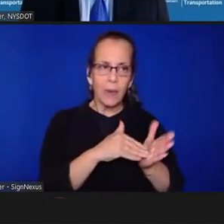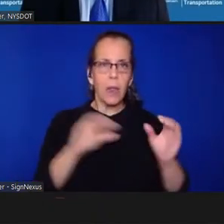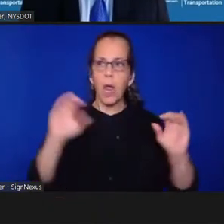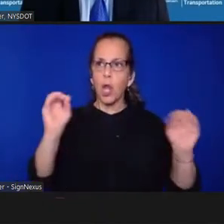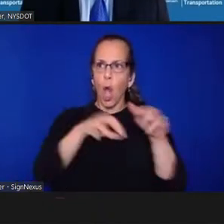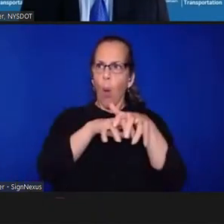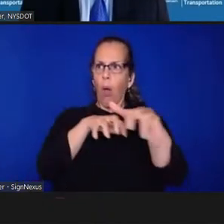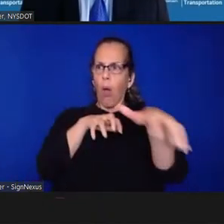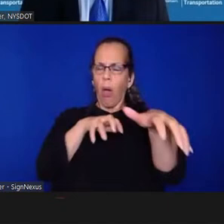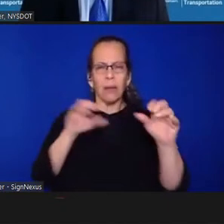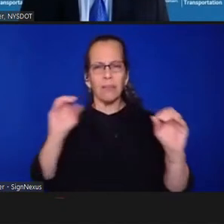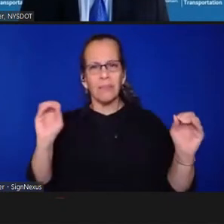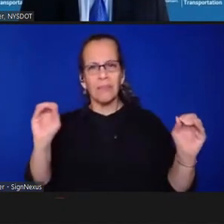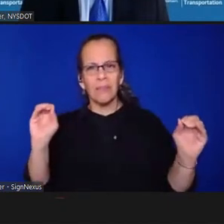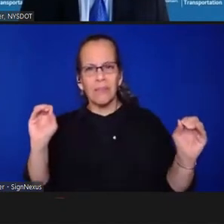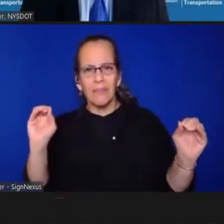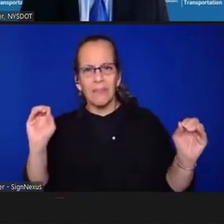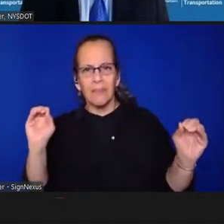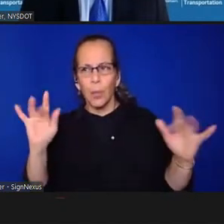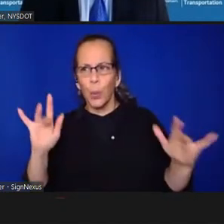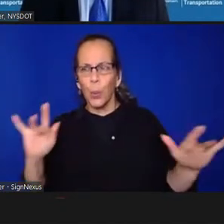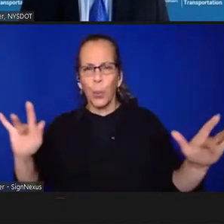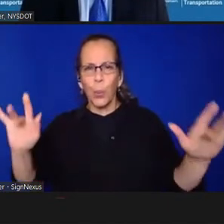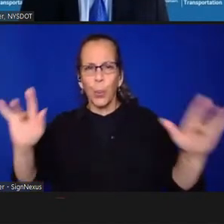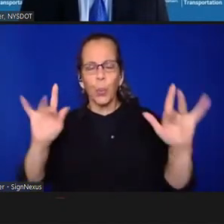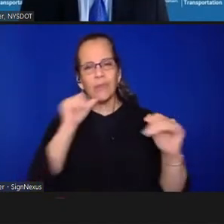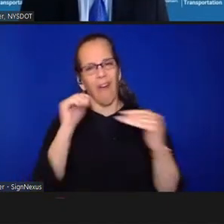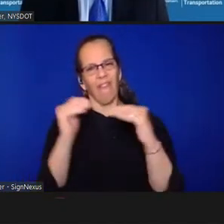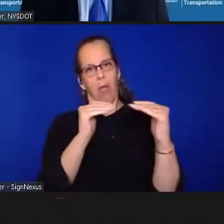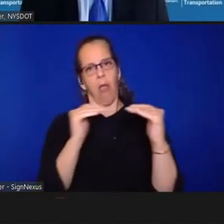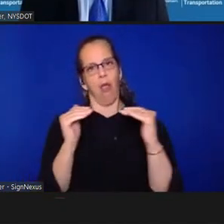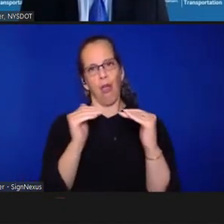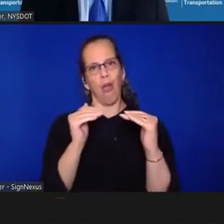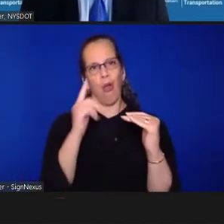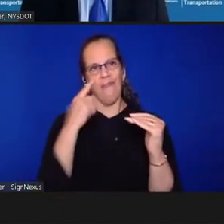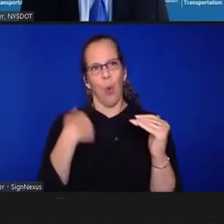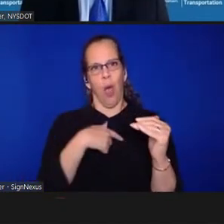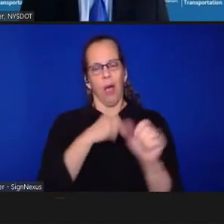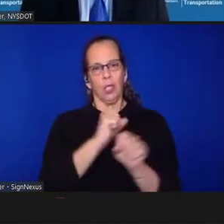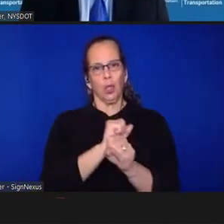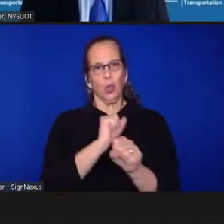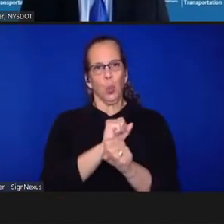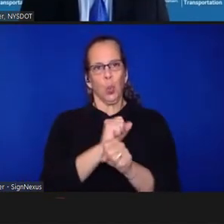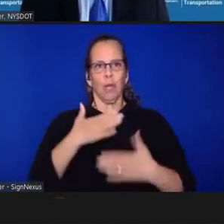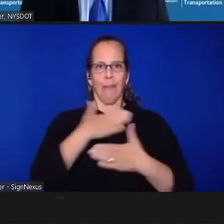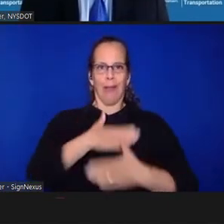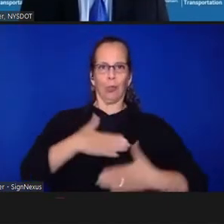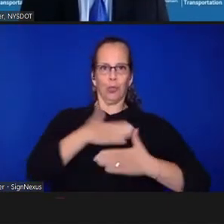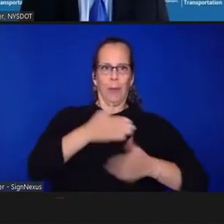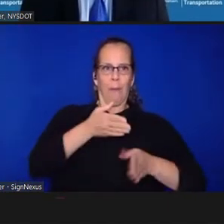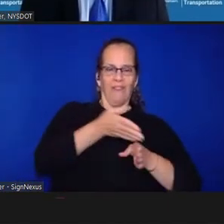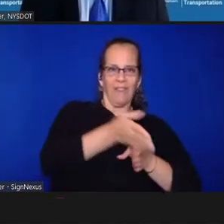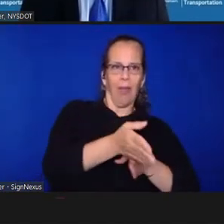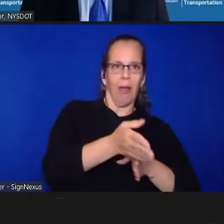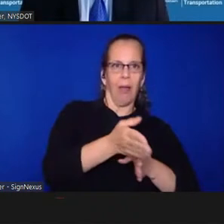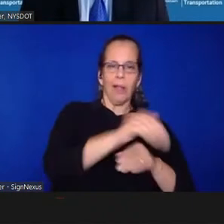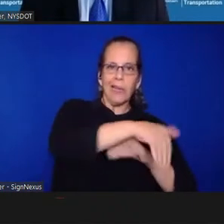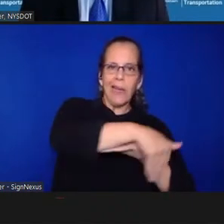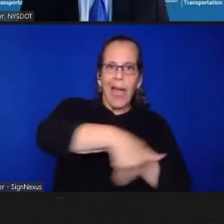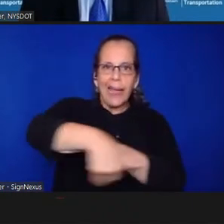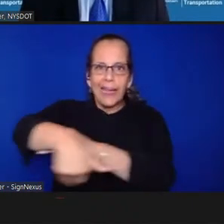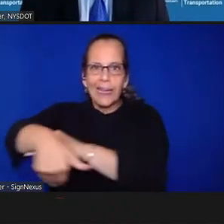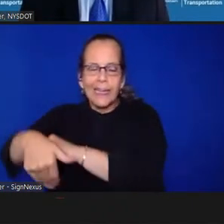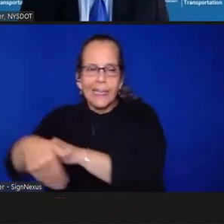road um that just seems pretty unfair to those of us who work in entertainment nightlife and and